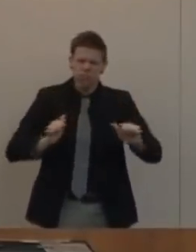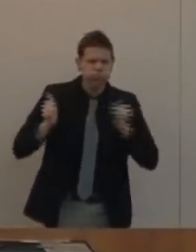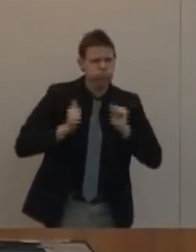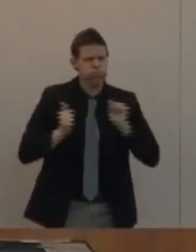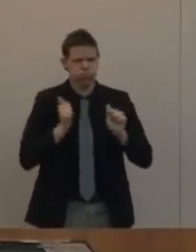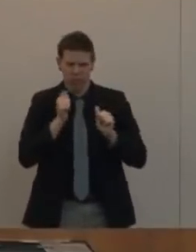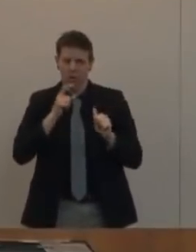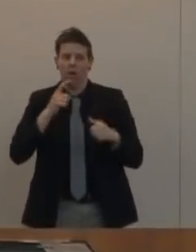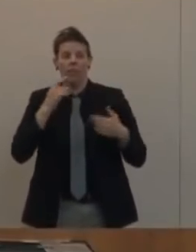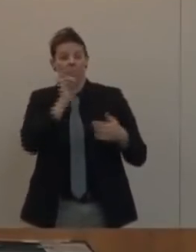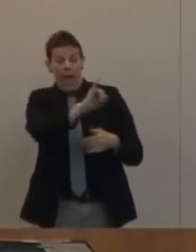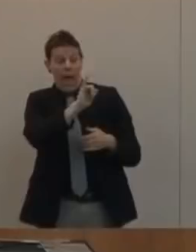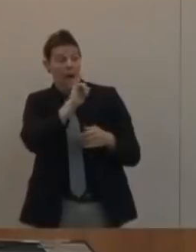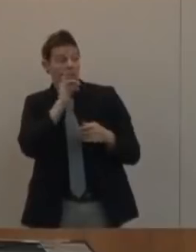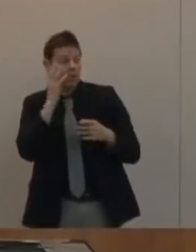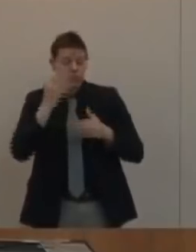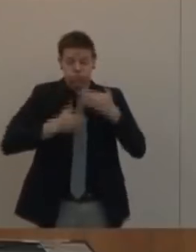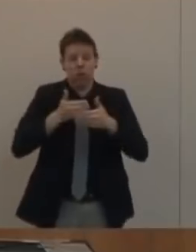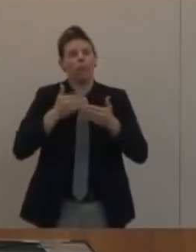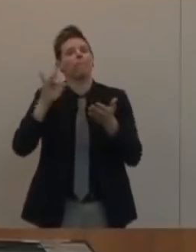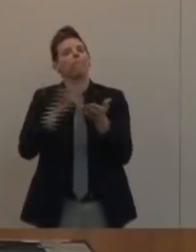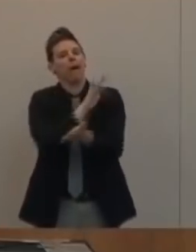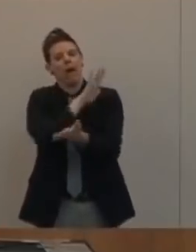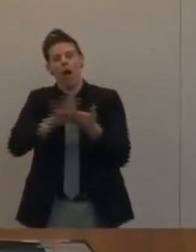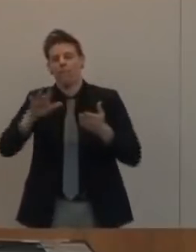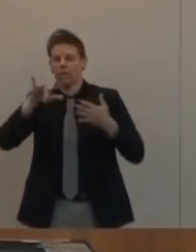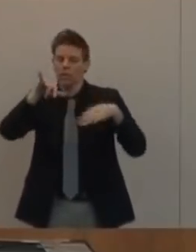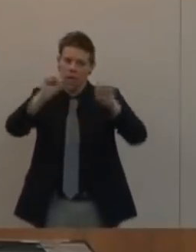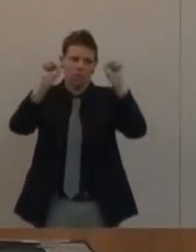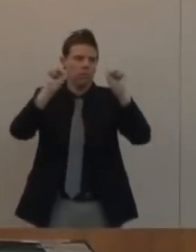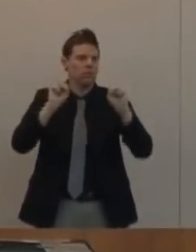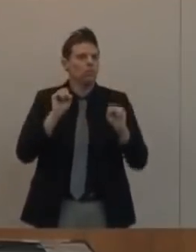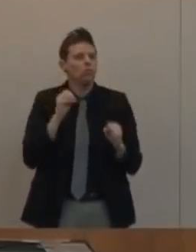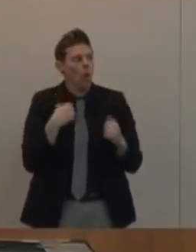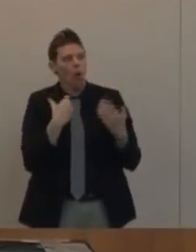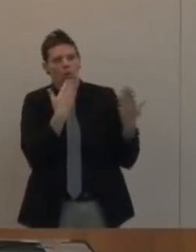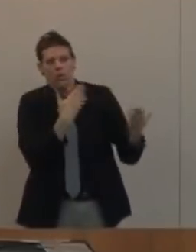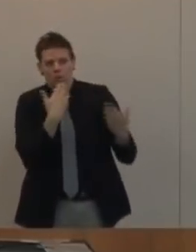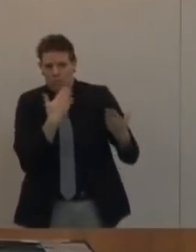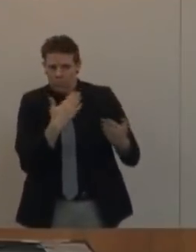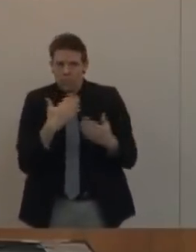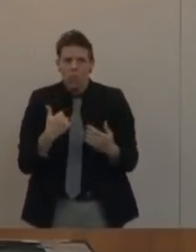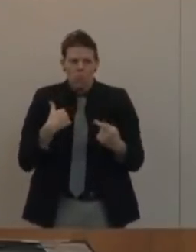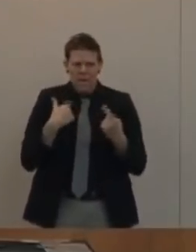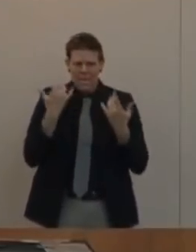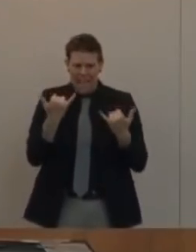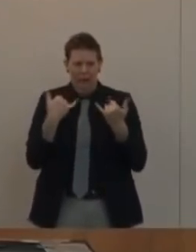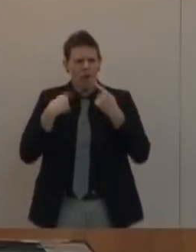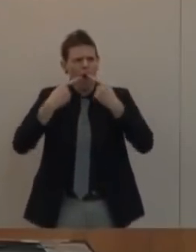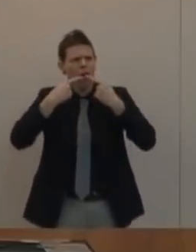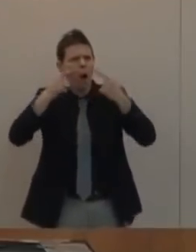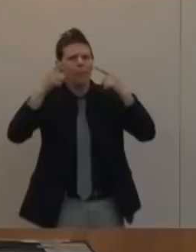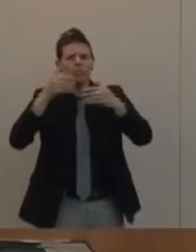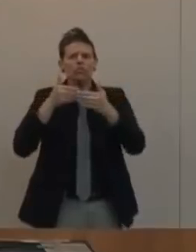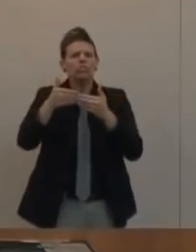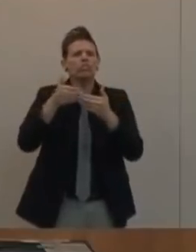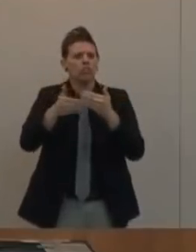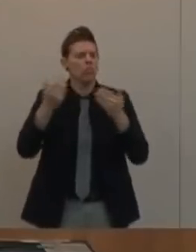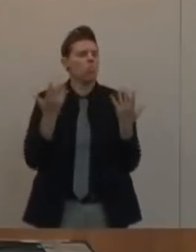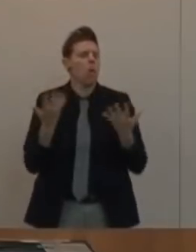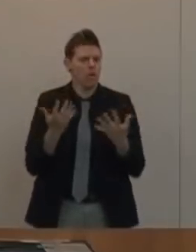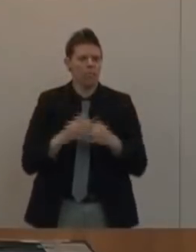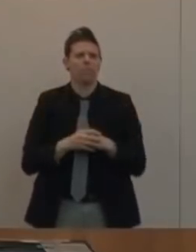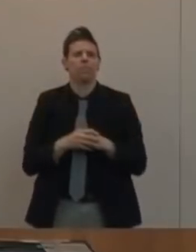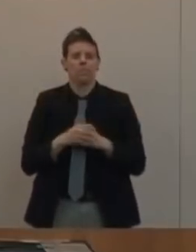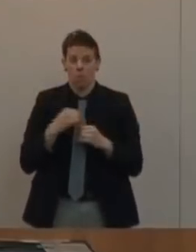off in our state. All right, so what have we done? What have we accomplished? I know that many of you are aware that we've